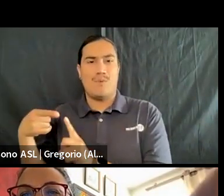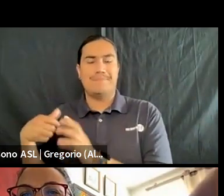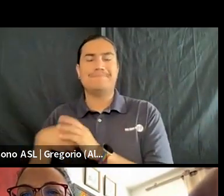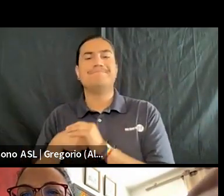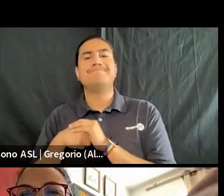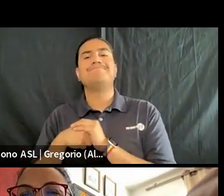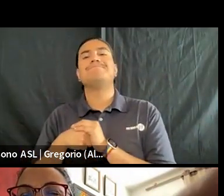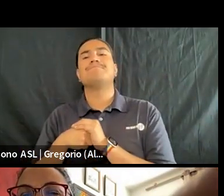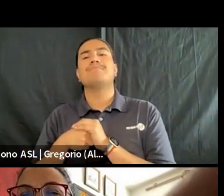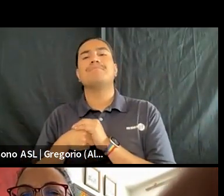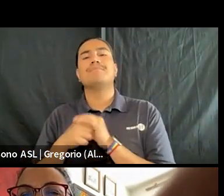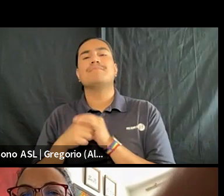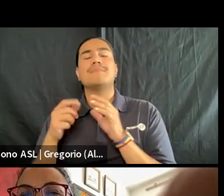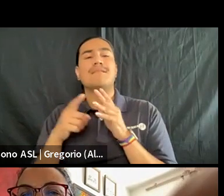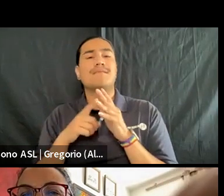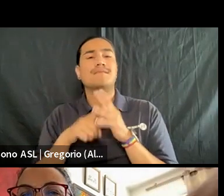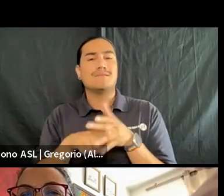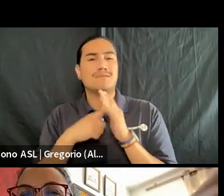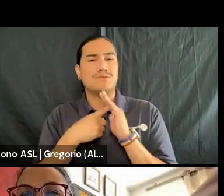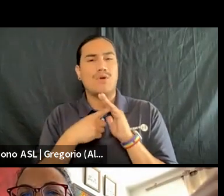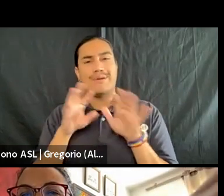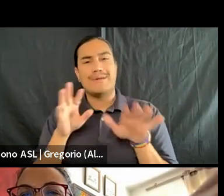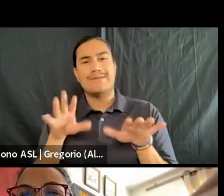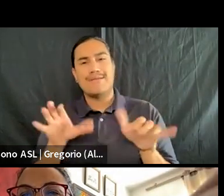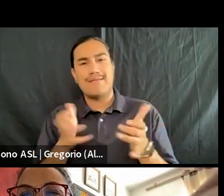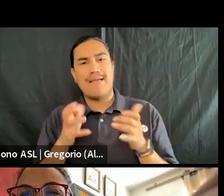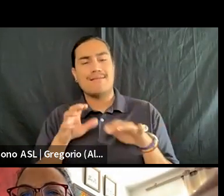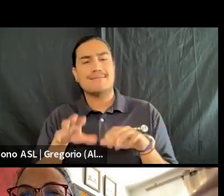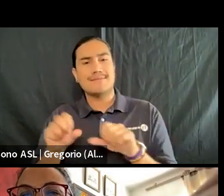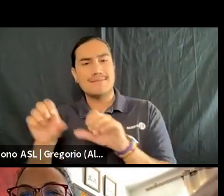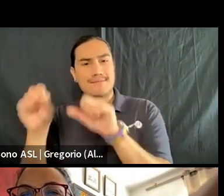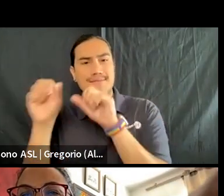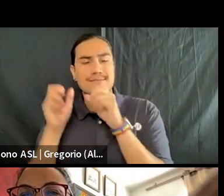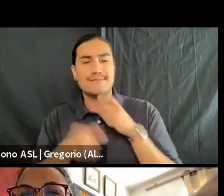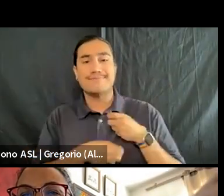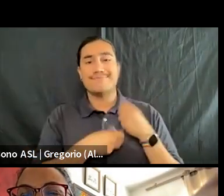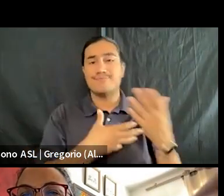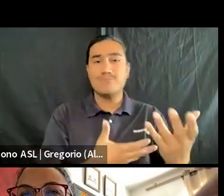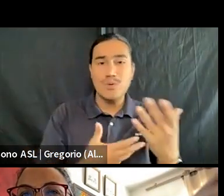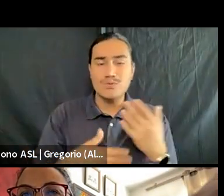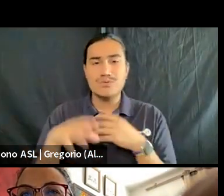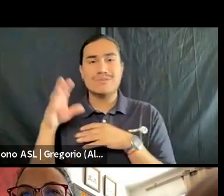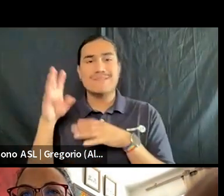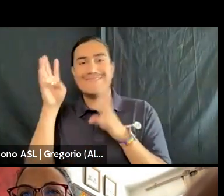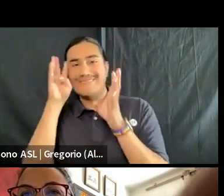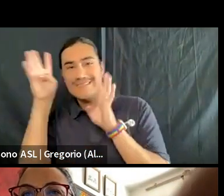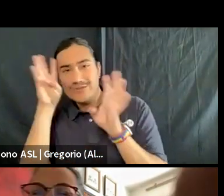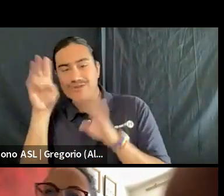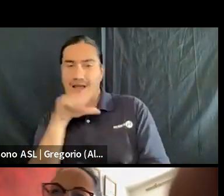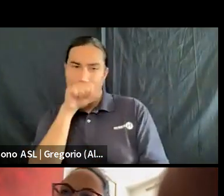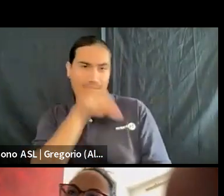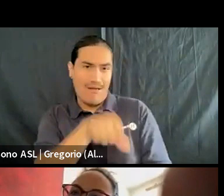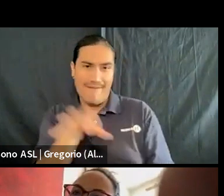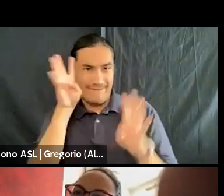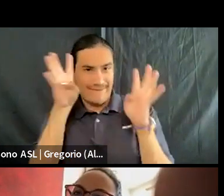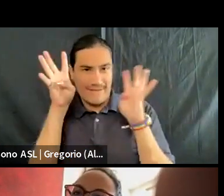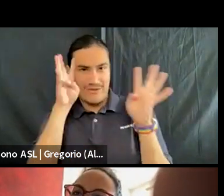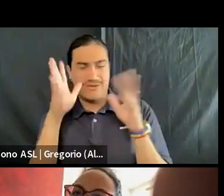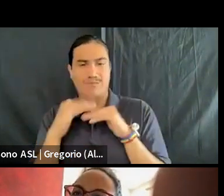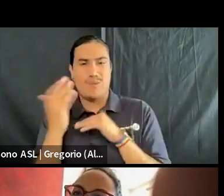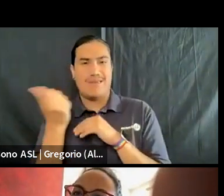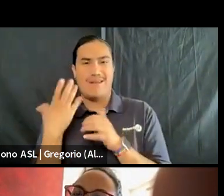And I started taking classes, you know, poetry, fiction. I thought I was going to write fiction. I love fiction more than